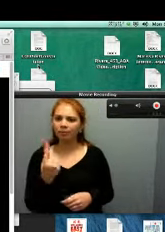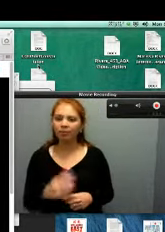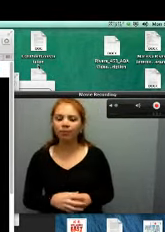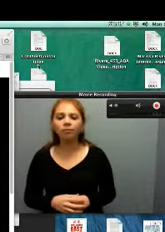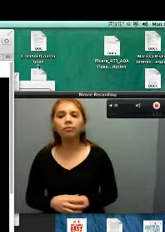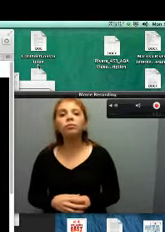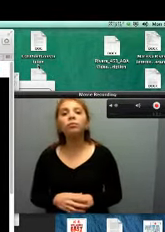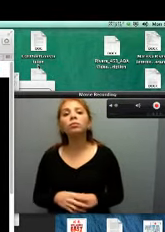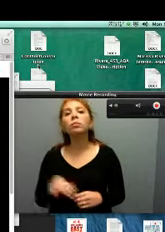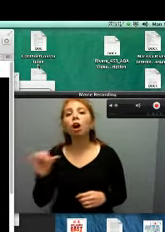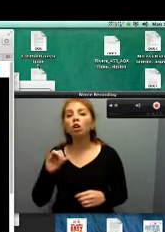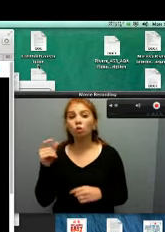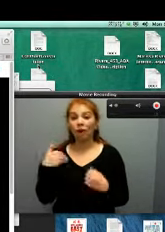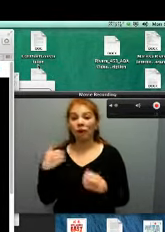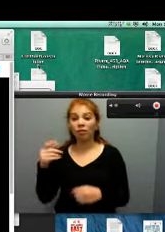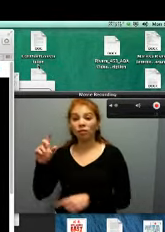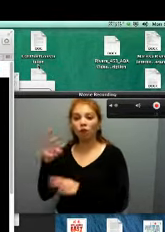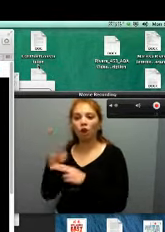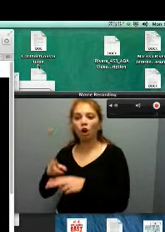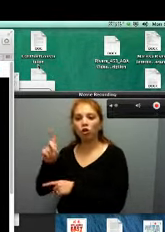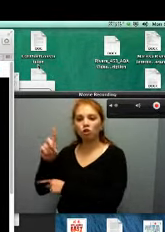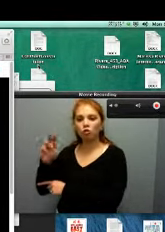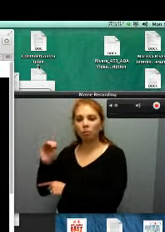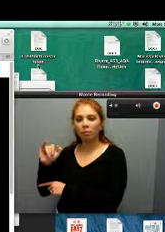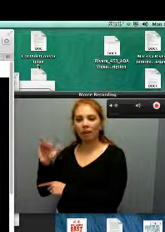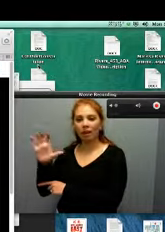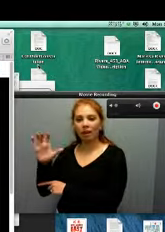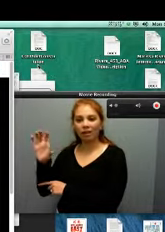We also have something called a dramatic effect.